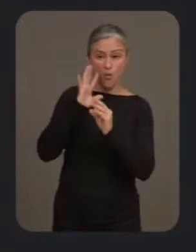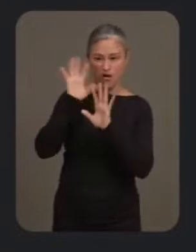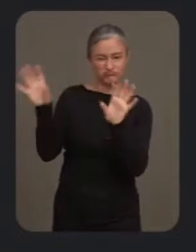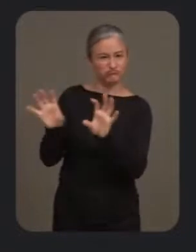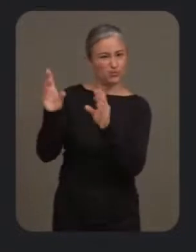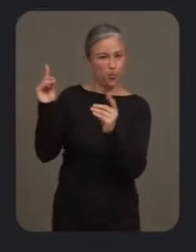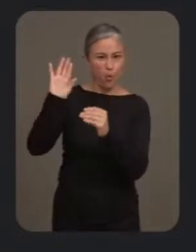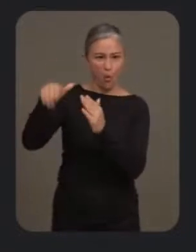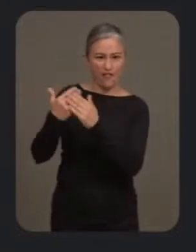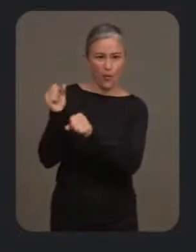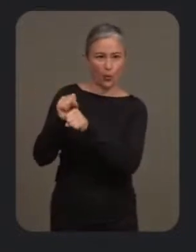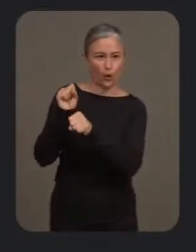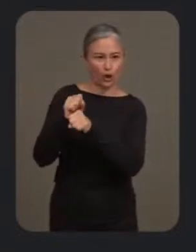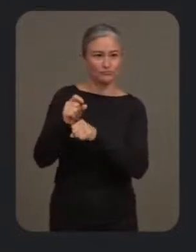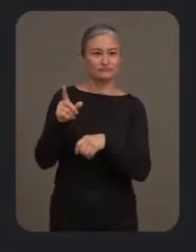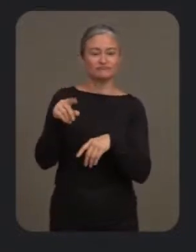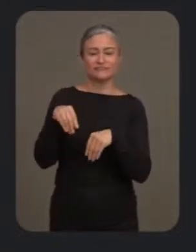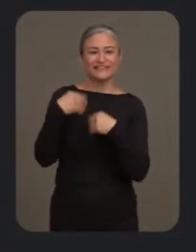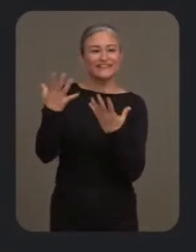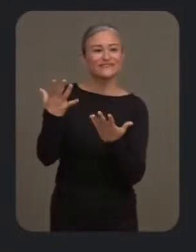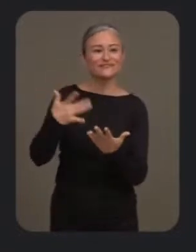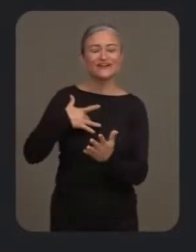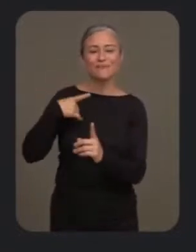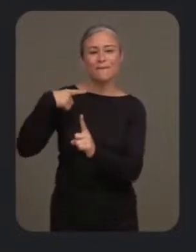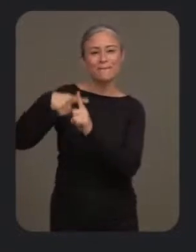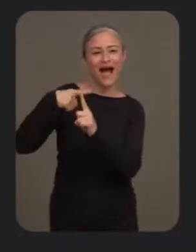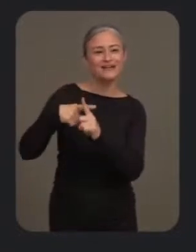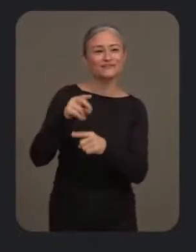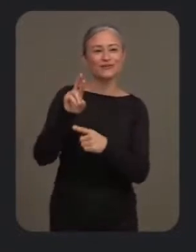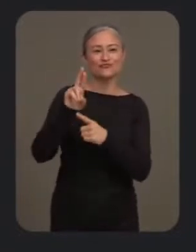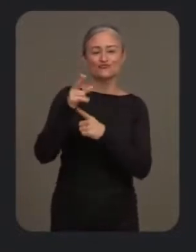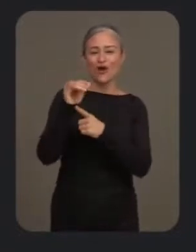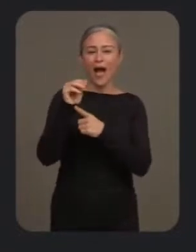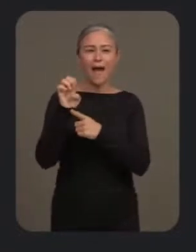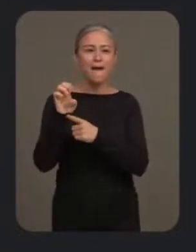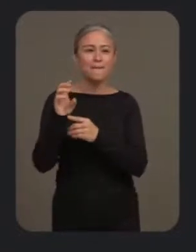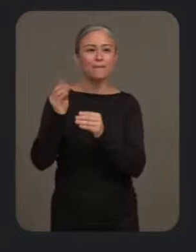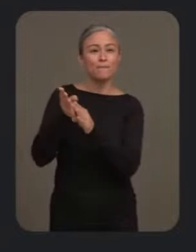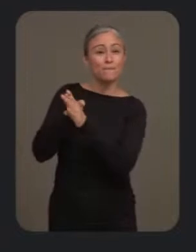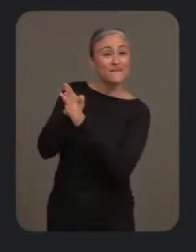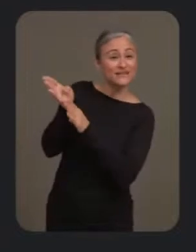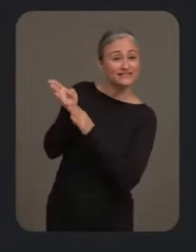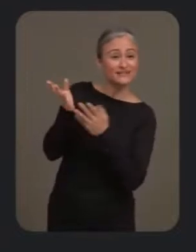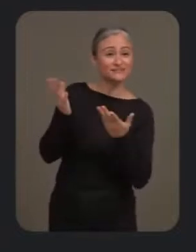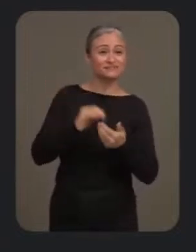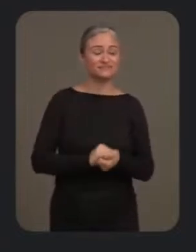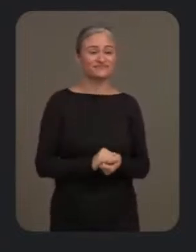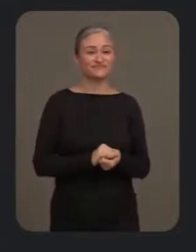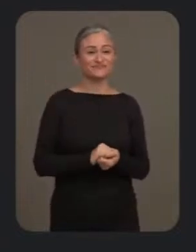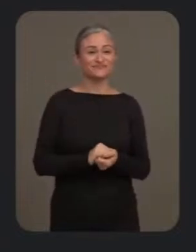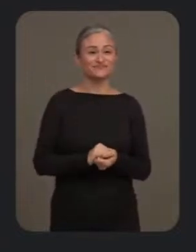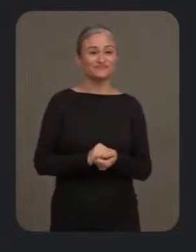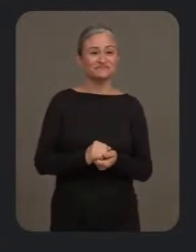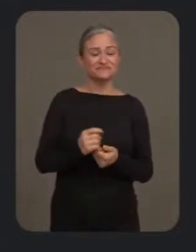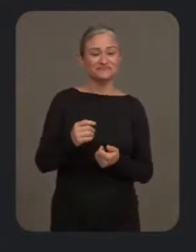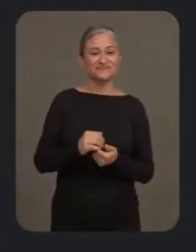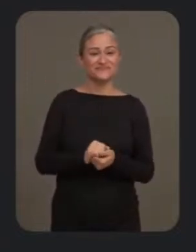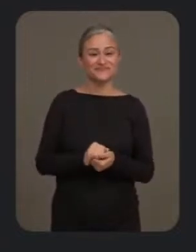So your messages give off more positivity, more rhymes, more professionalism,